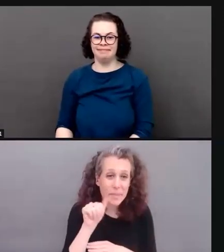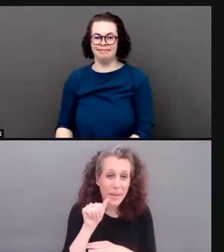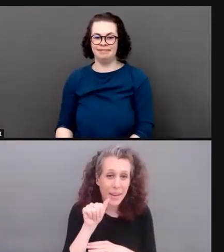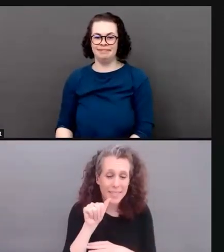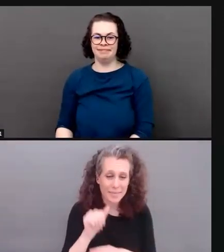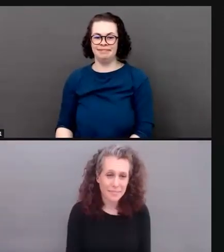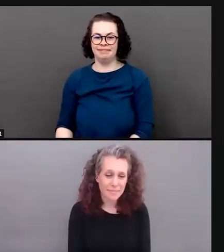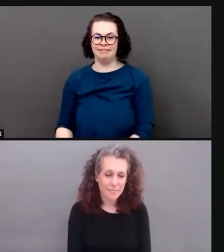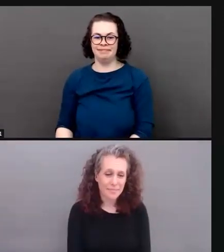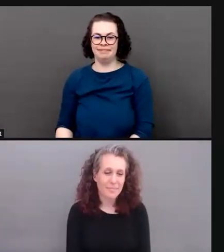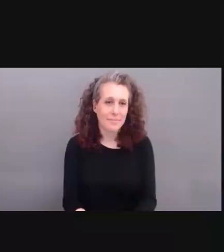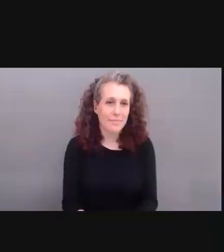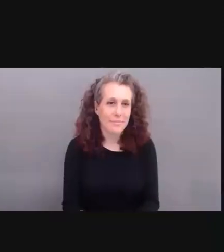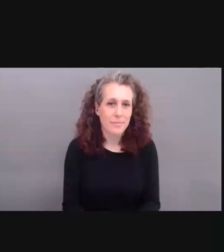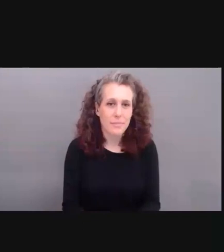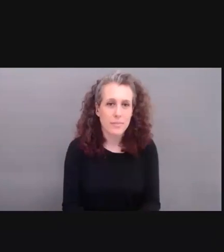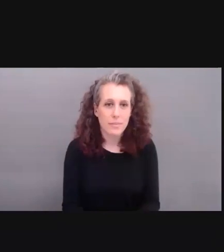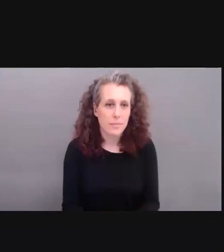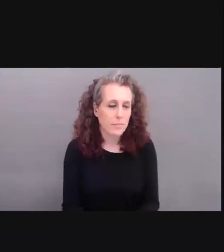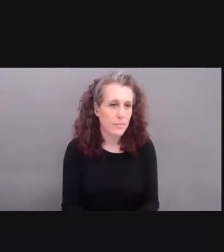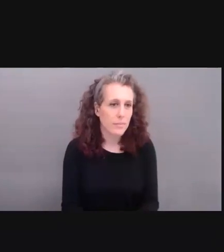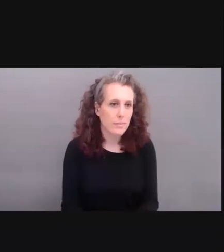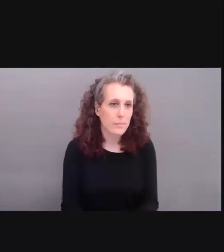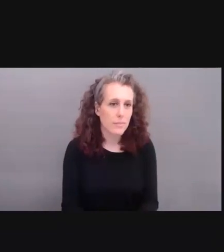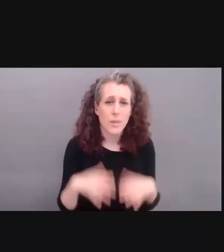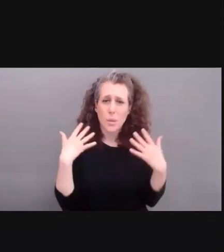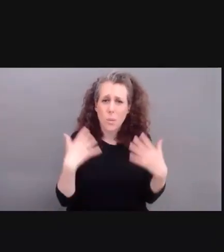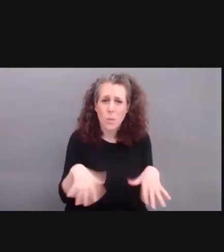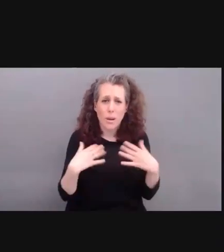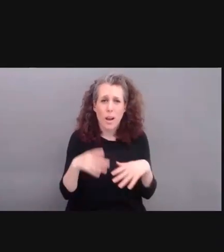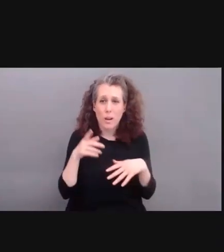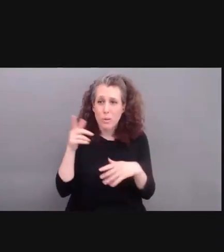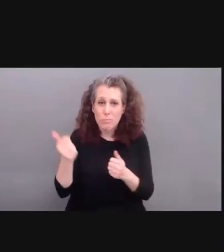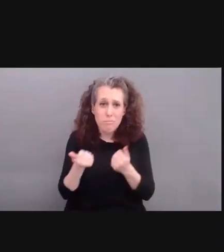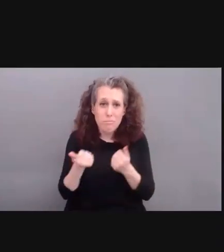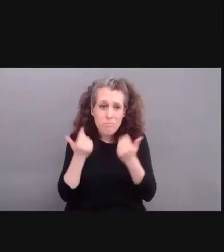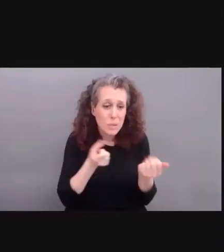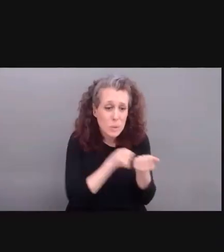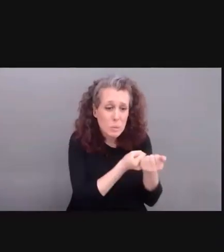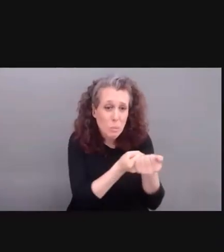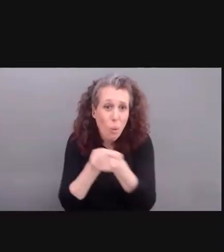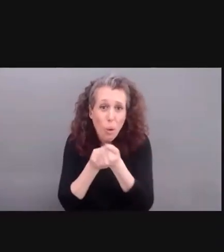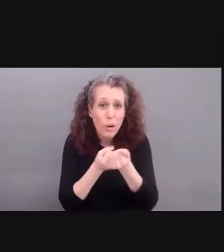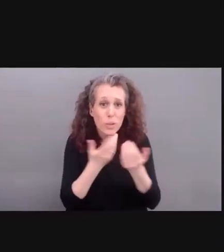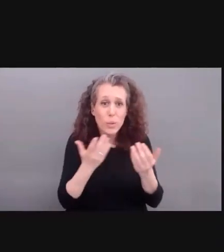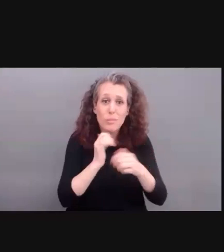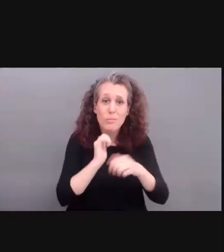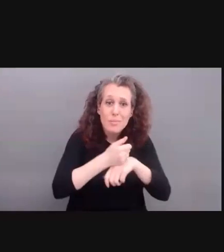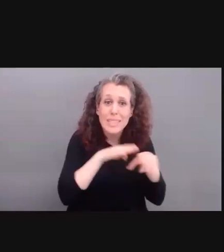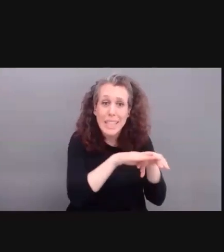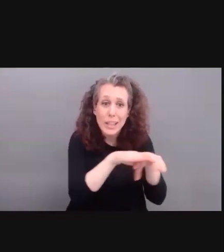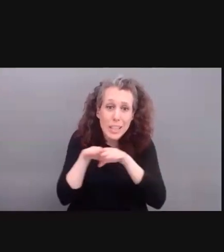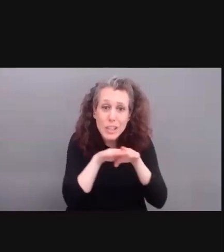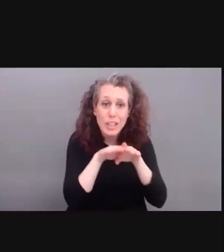Thanks for all the inputs and support you've given to the standardization related to